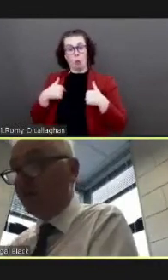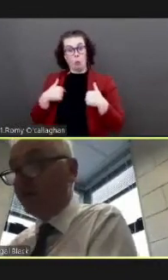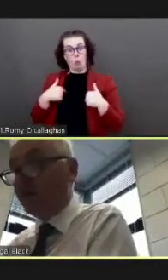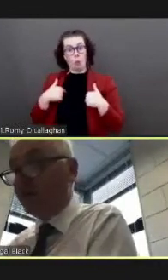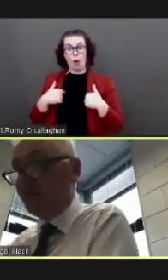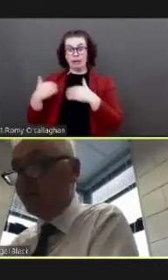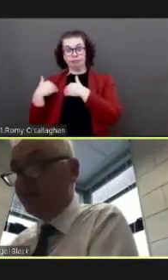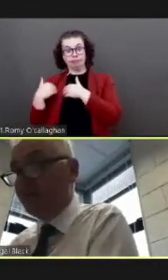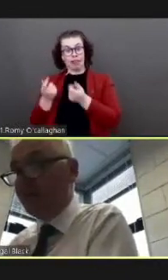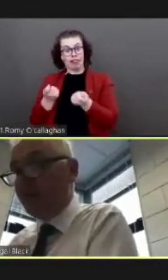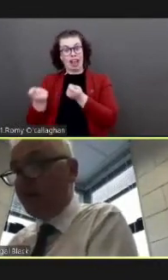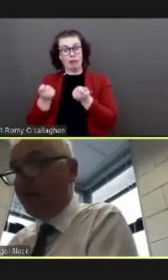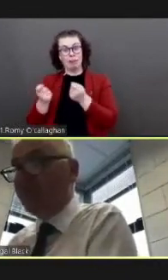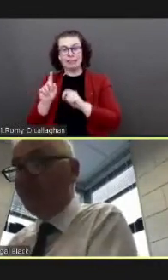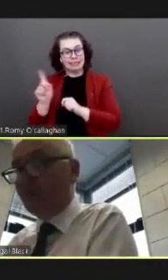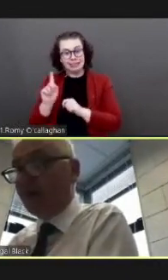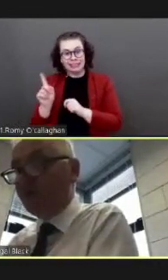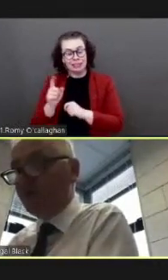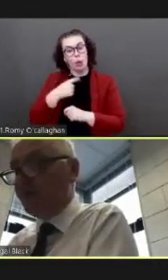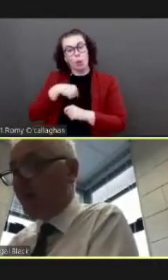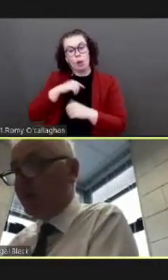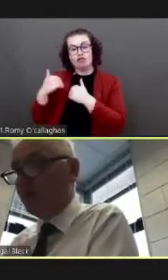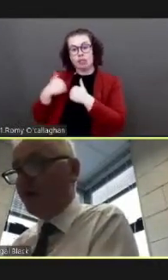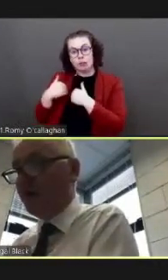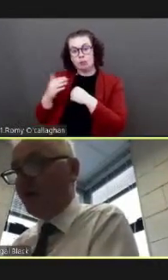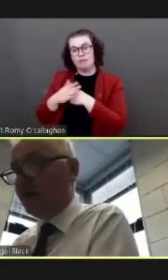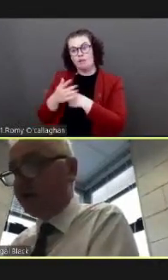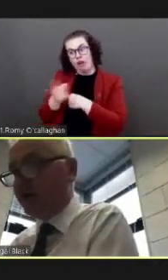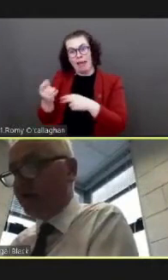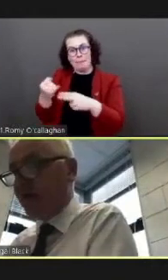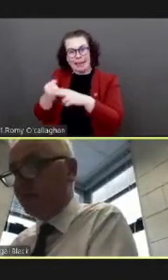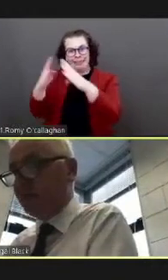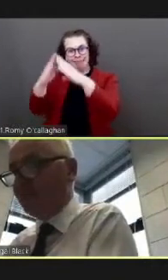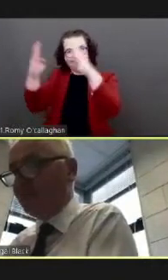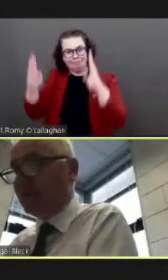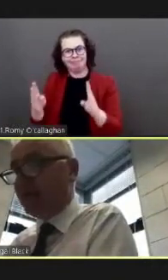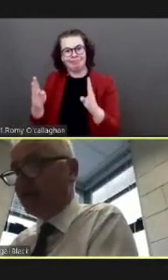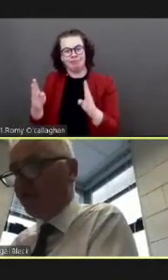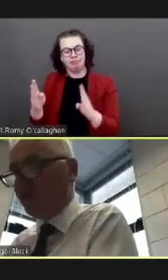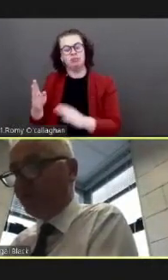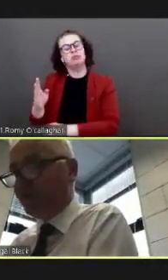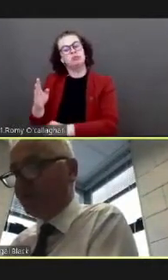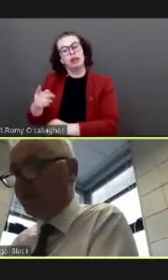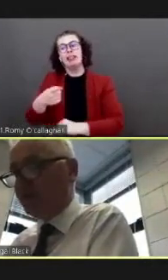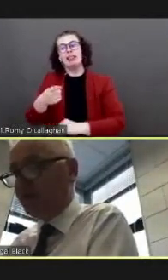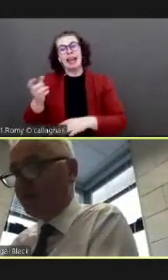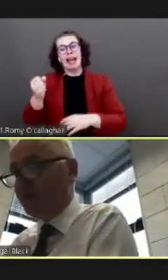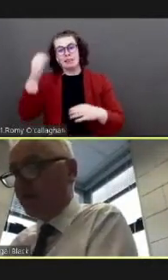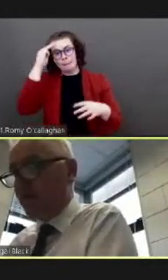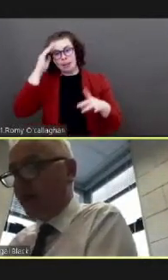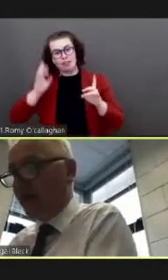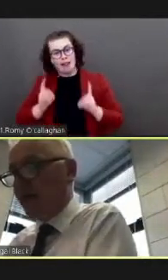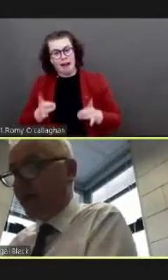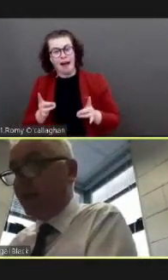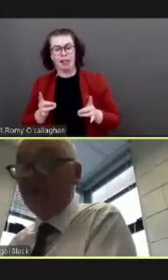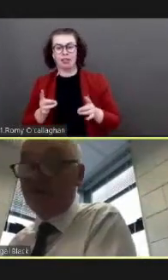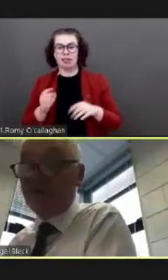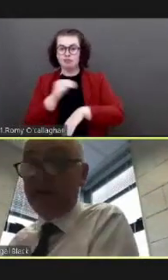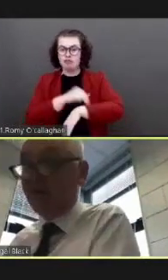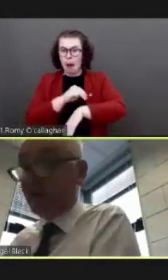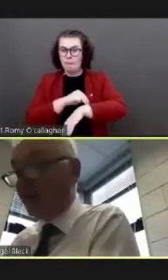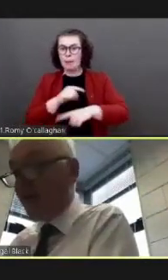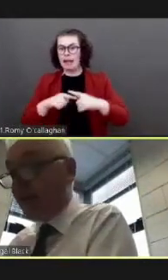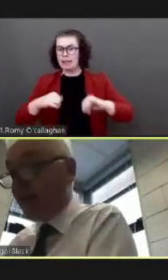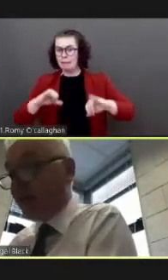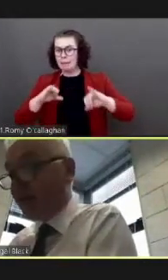we're a custodial environment. And people present with many other reliant mental health and other difficulties. And these